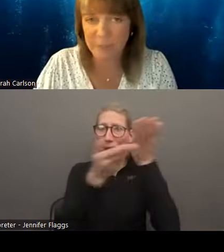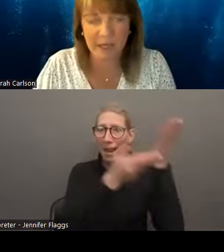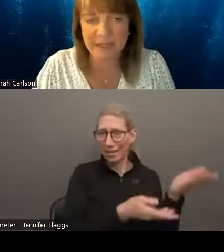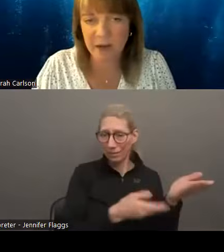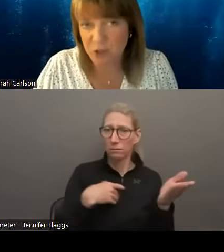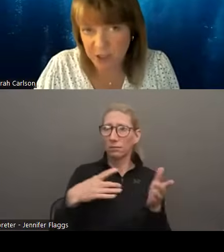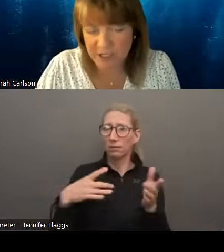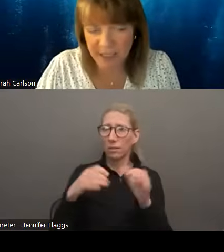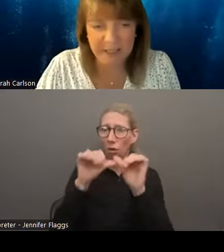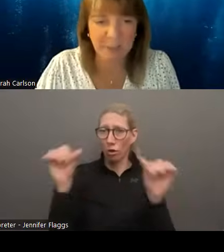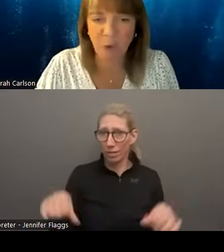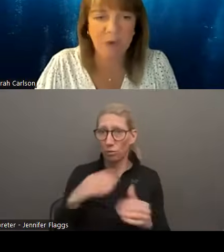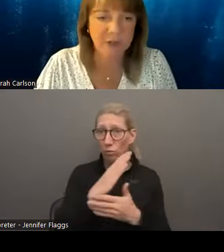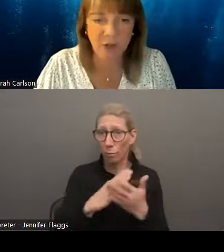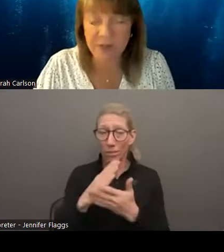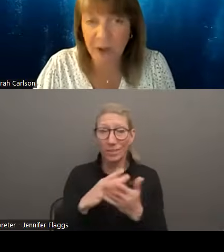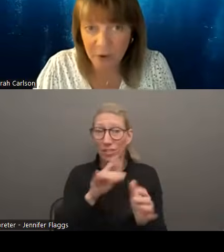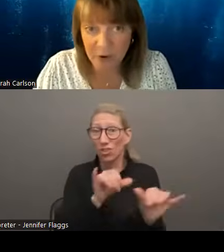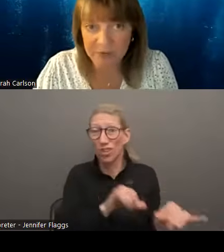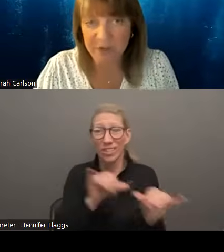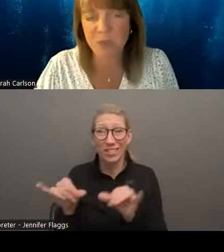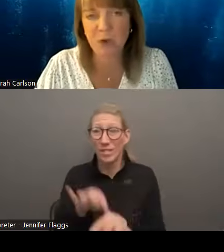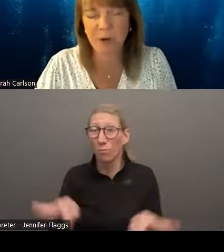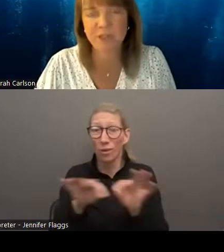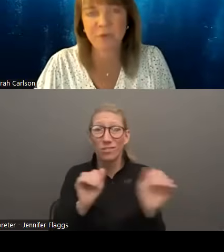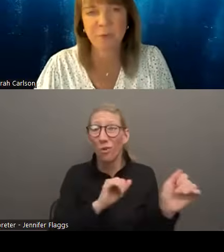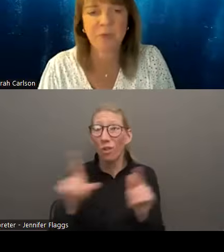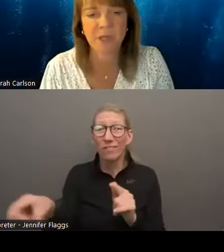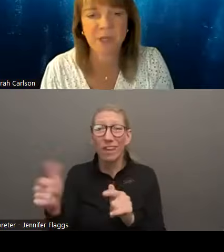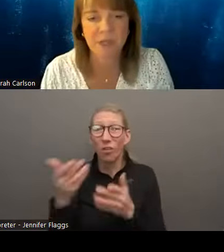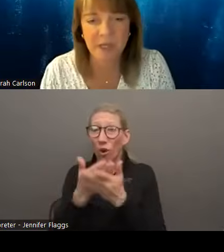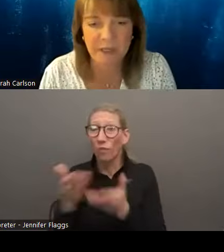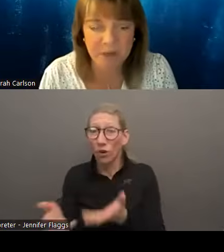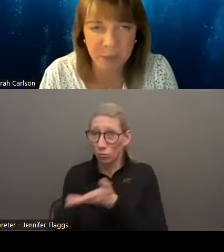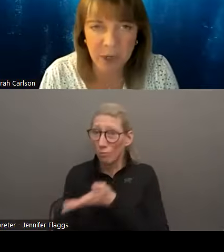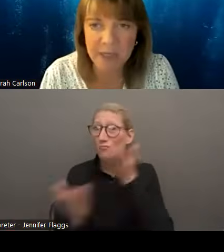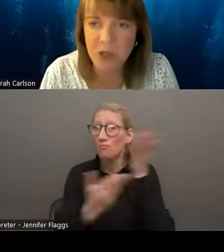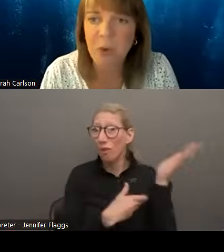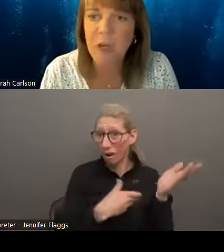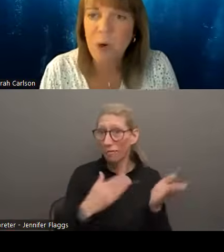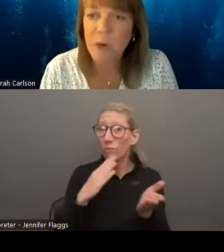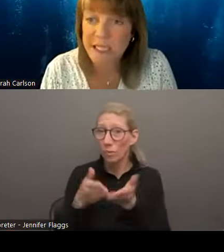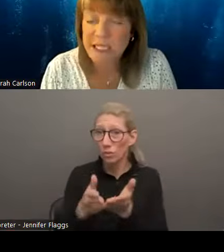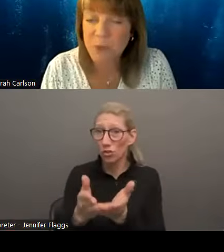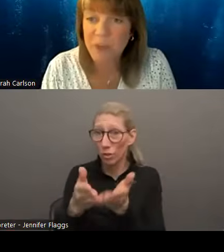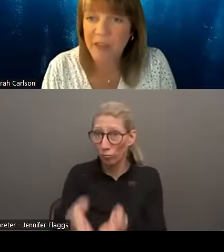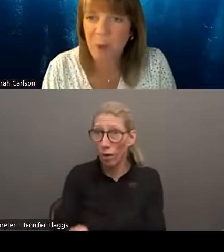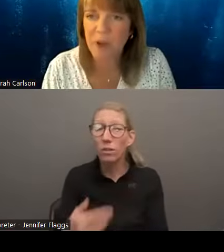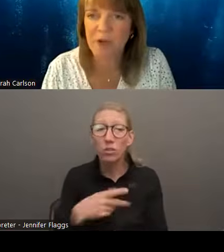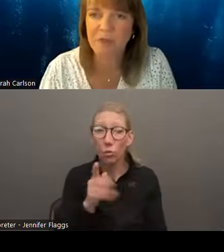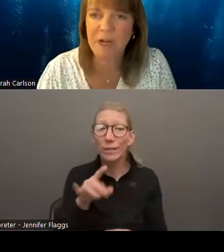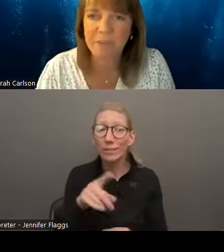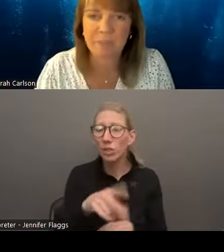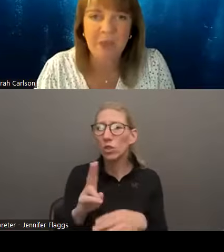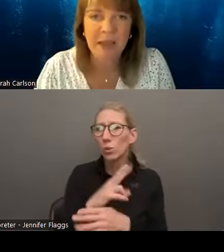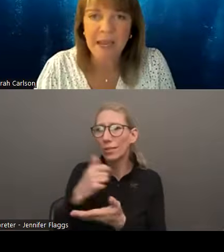elements because they are just as important as all of the other artifacts we raised from the shipwreck. So we did this with the help